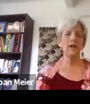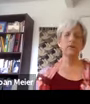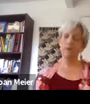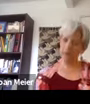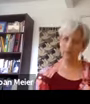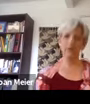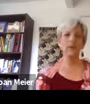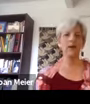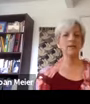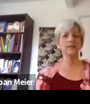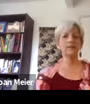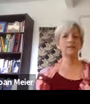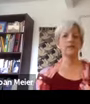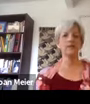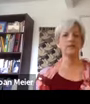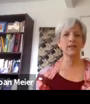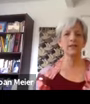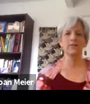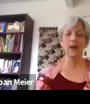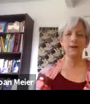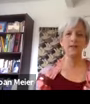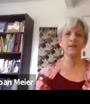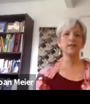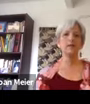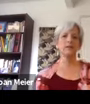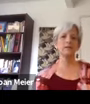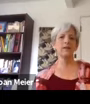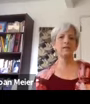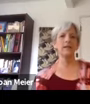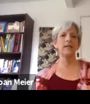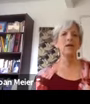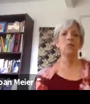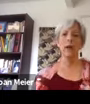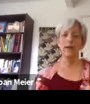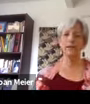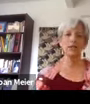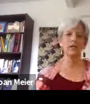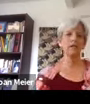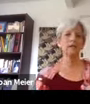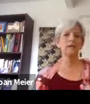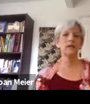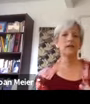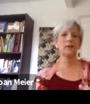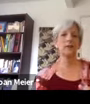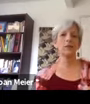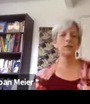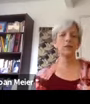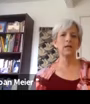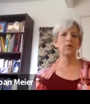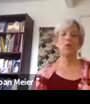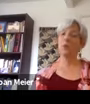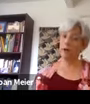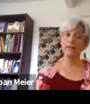We found we were able to do a comparison of these professionals' effects on fathers' losses of custody when alleging